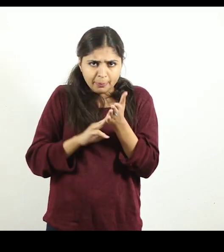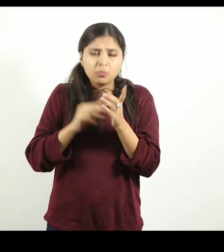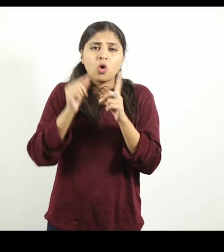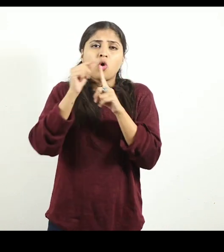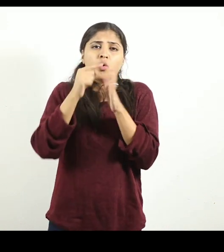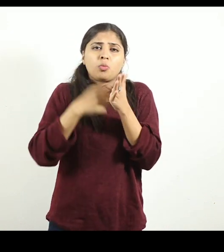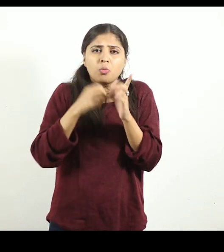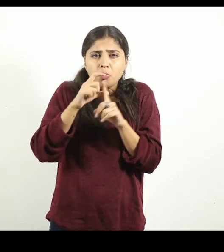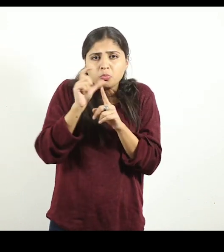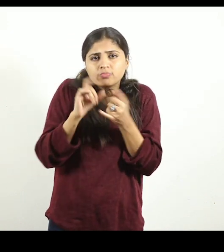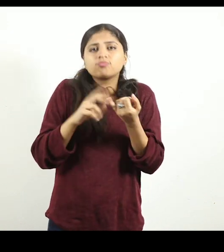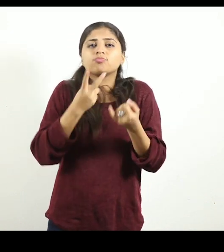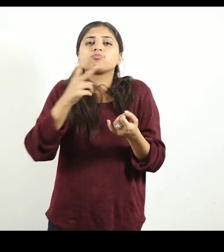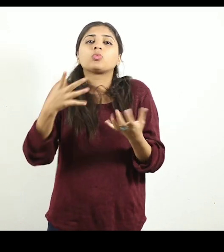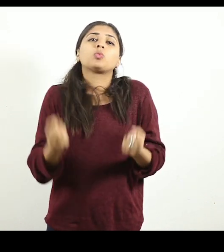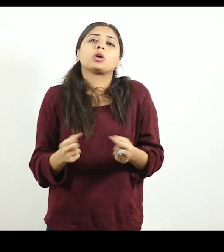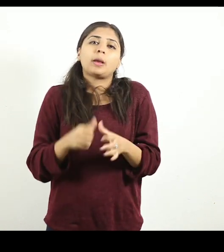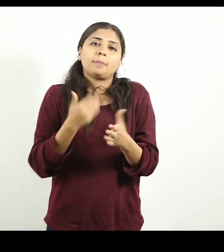apply.